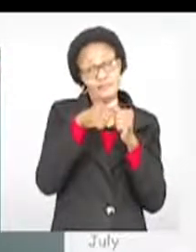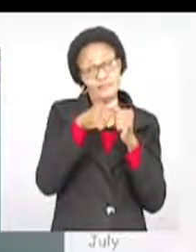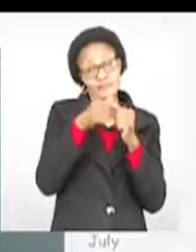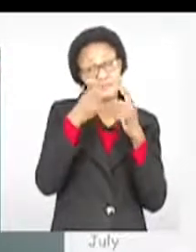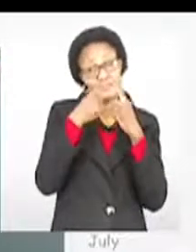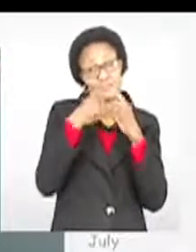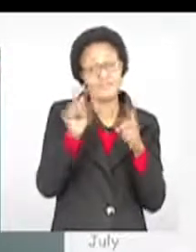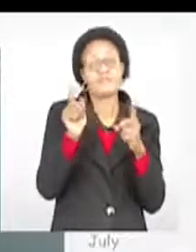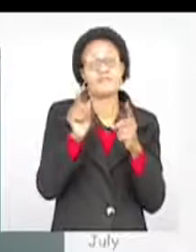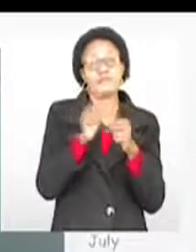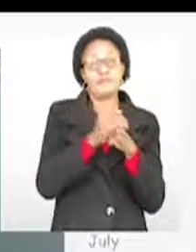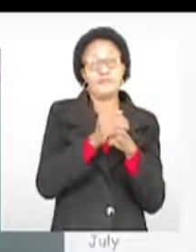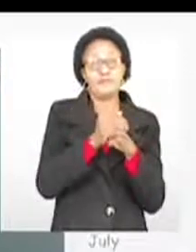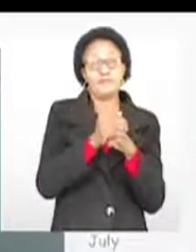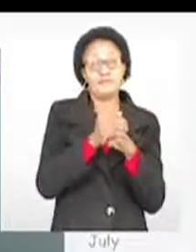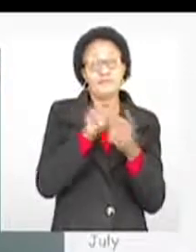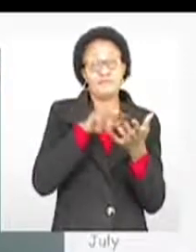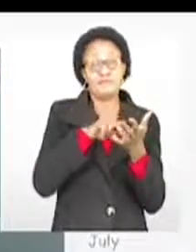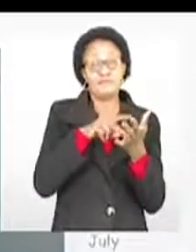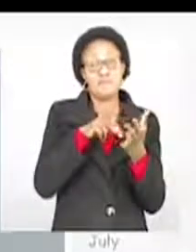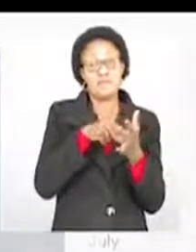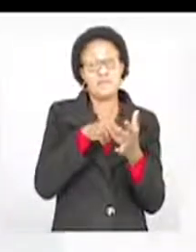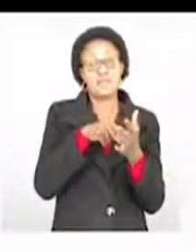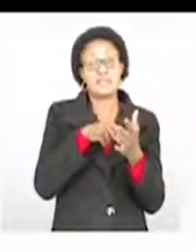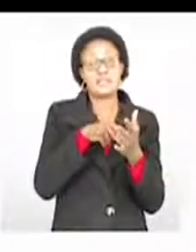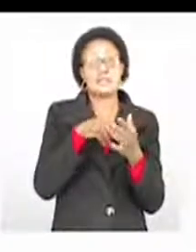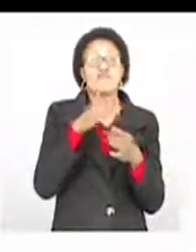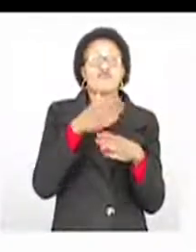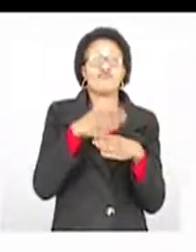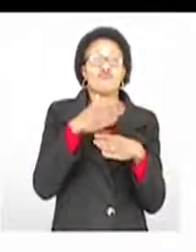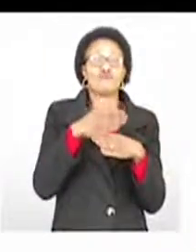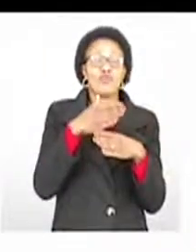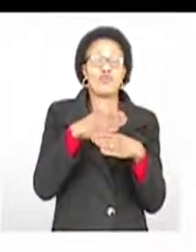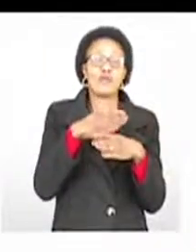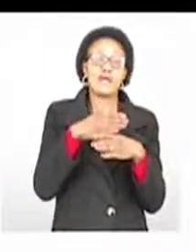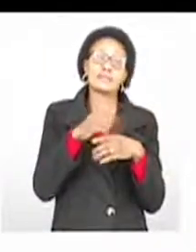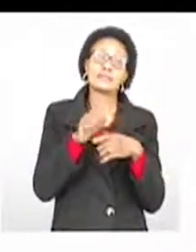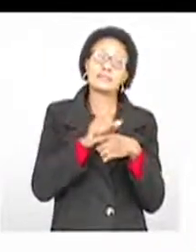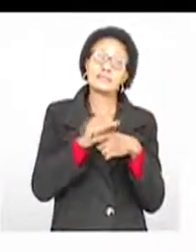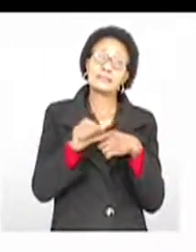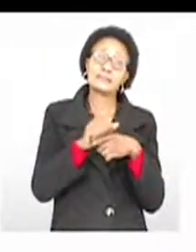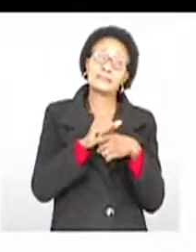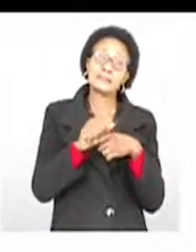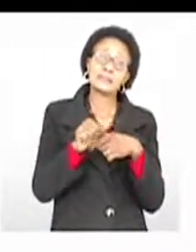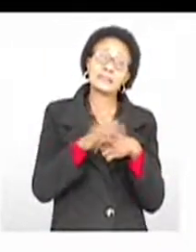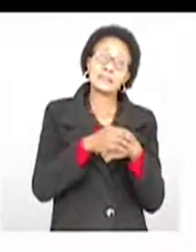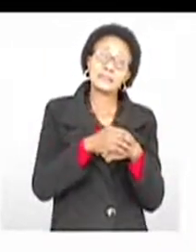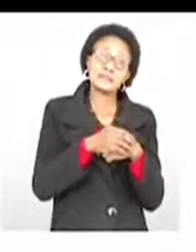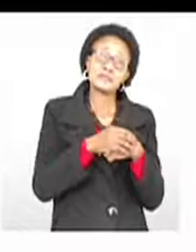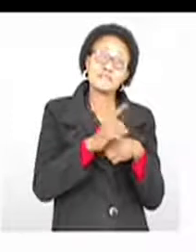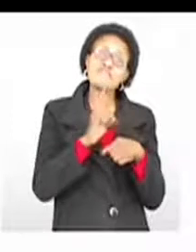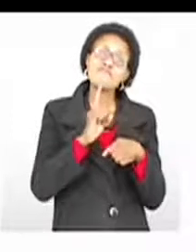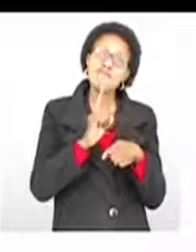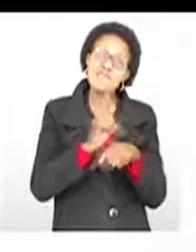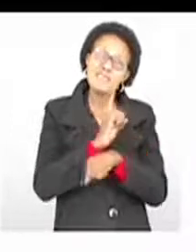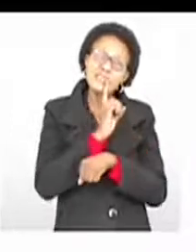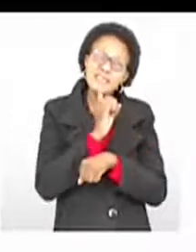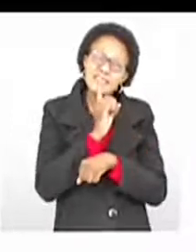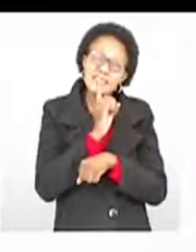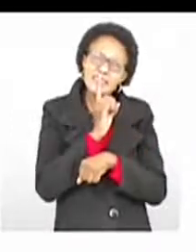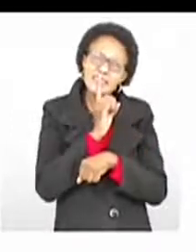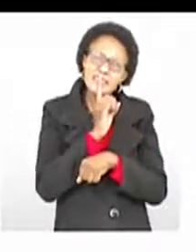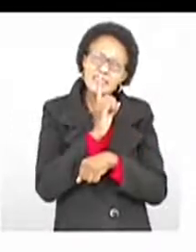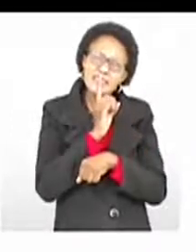means, let's take a look at our exercise. The first thing that we can see is